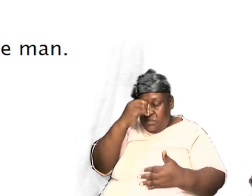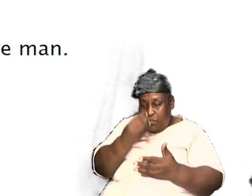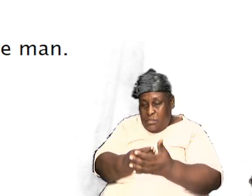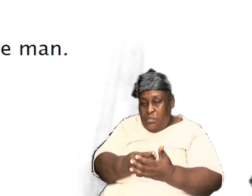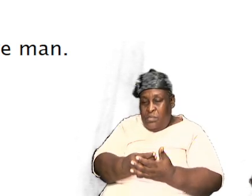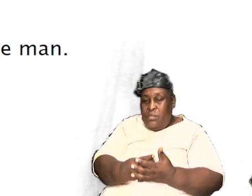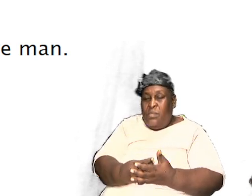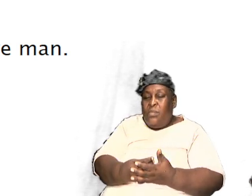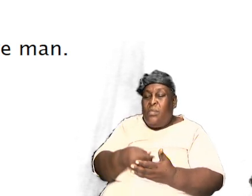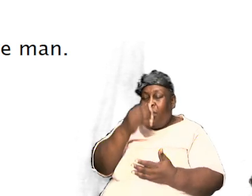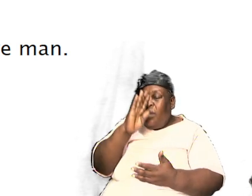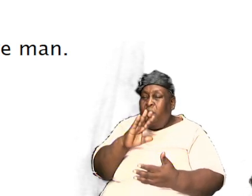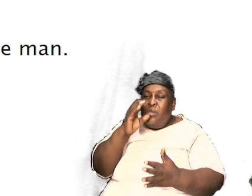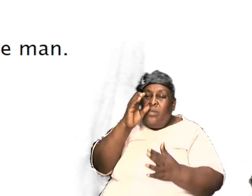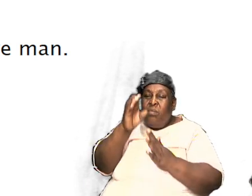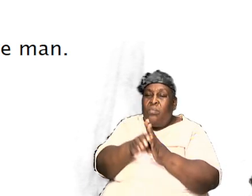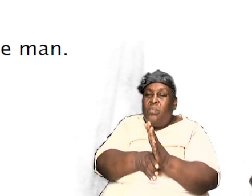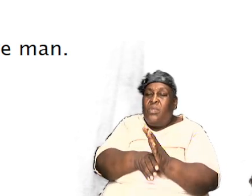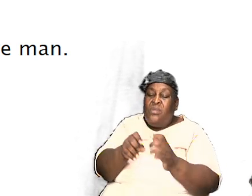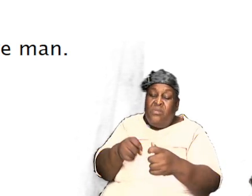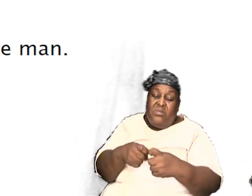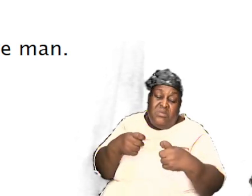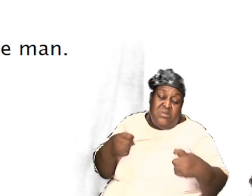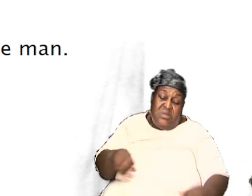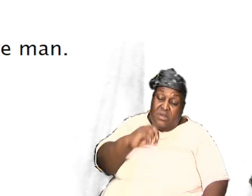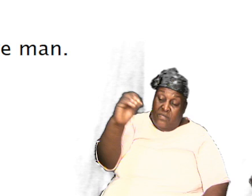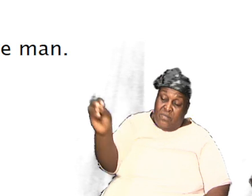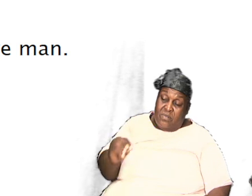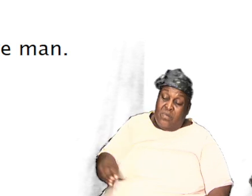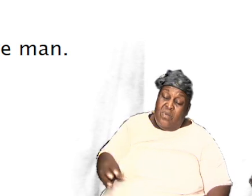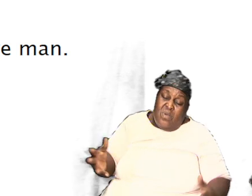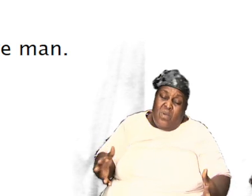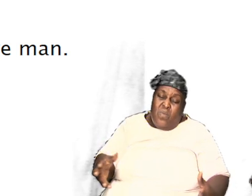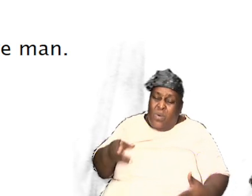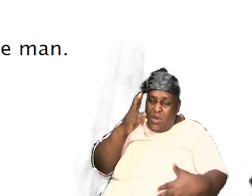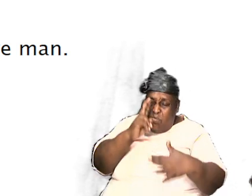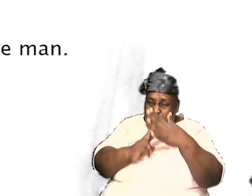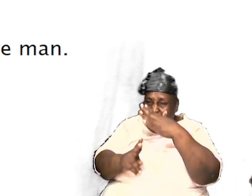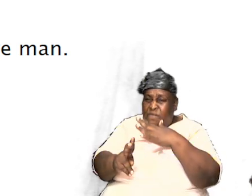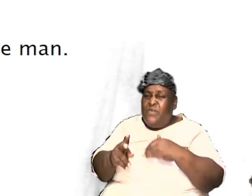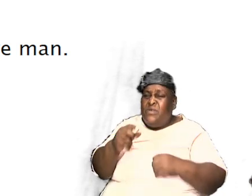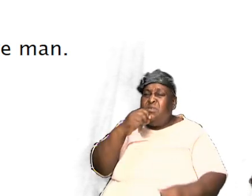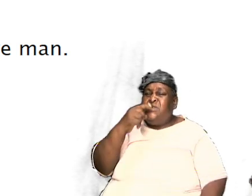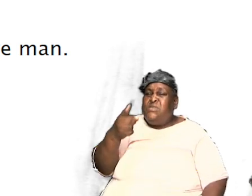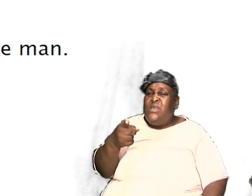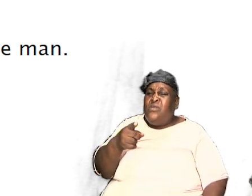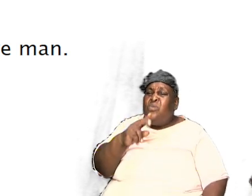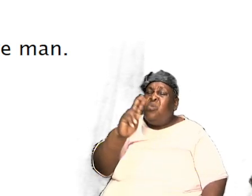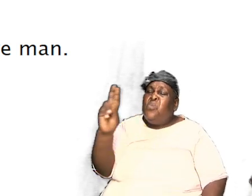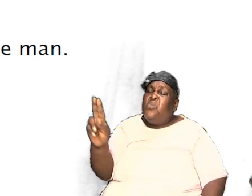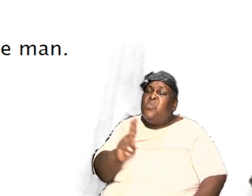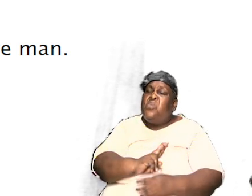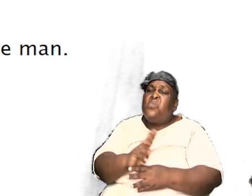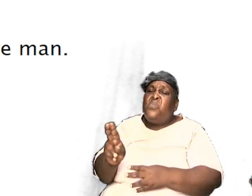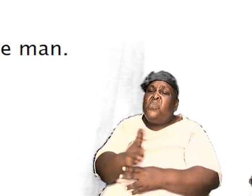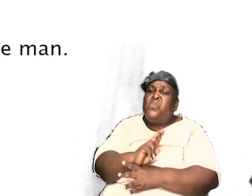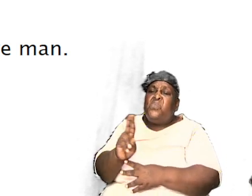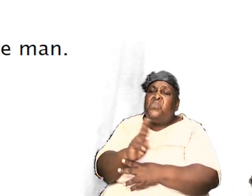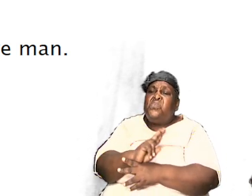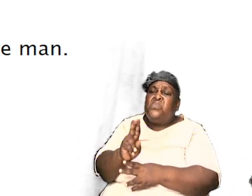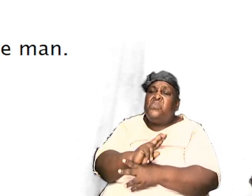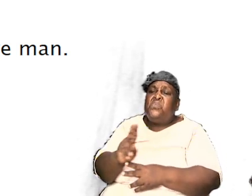of God's command is at the sin of witchcraft, what the prophet was saying to him, it is like using